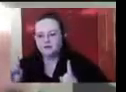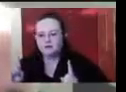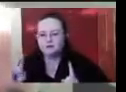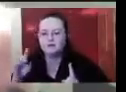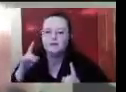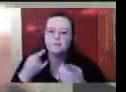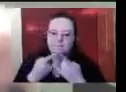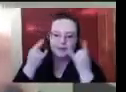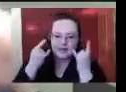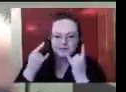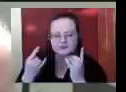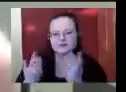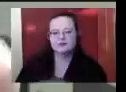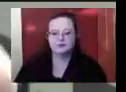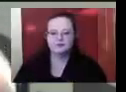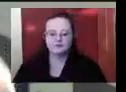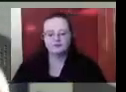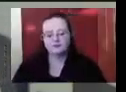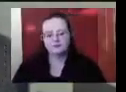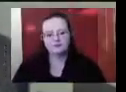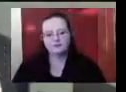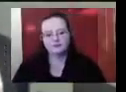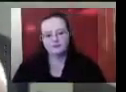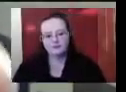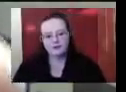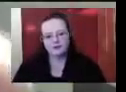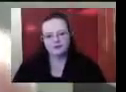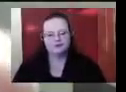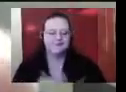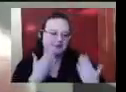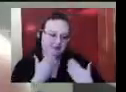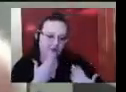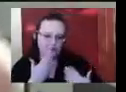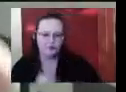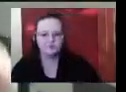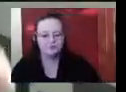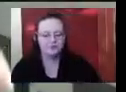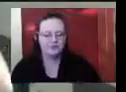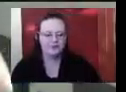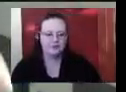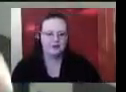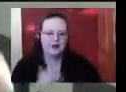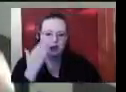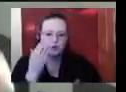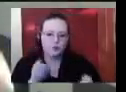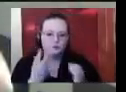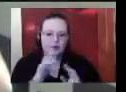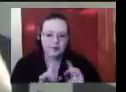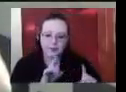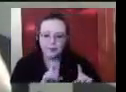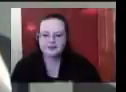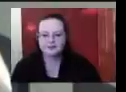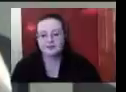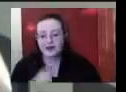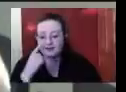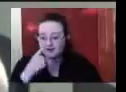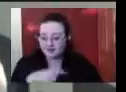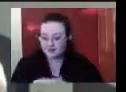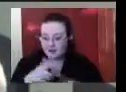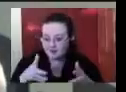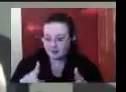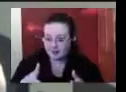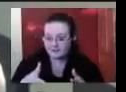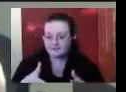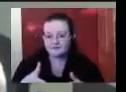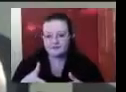well. Thanks for that, Dr. Meghani. And thanks for all of those responses. I think in the time we have remaining, if it's